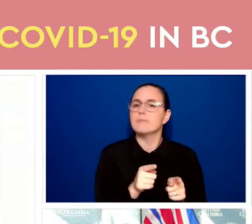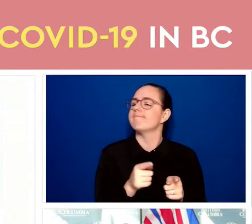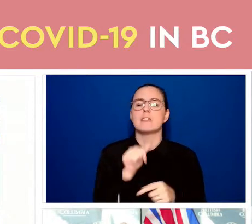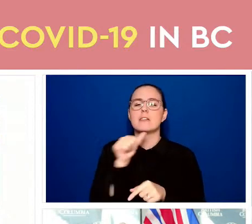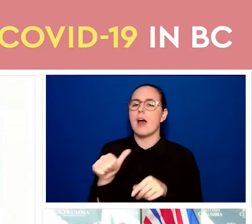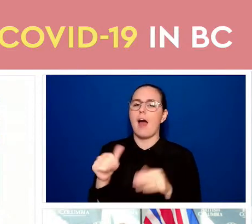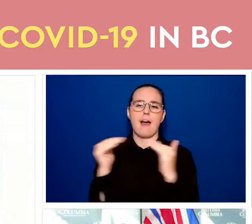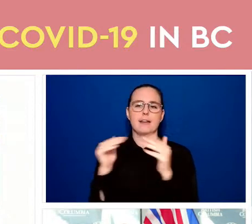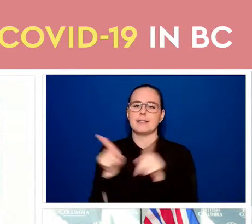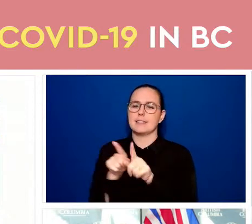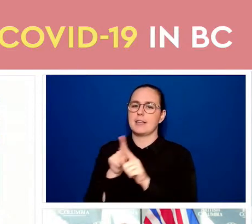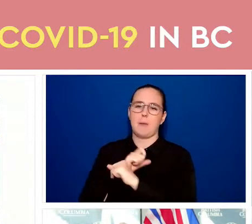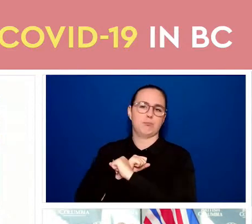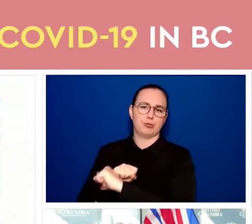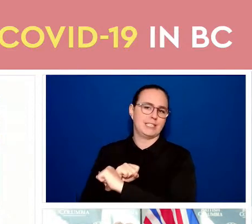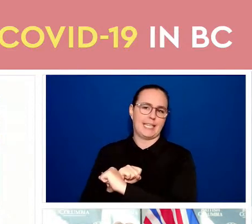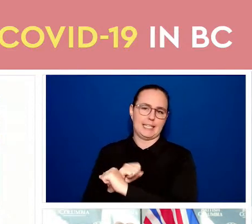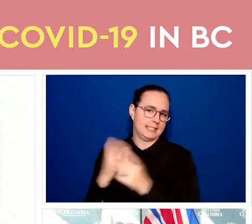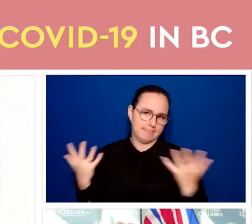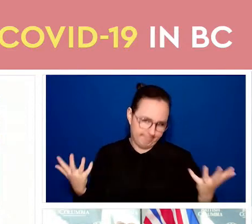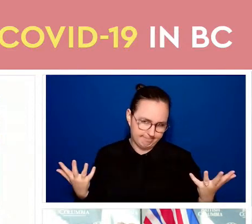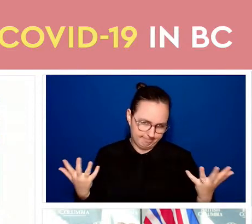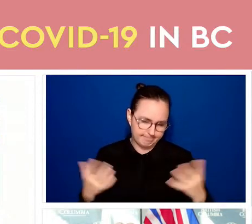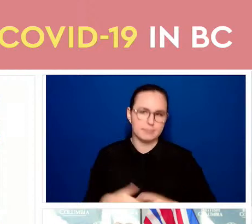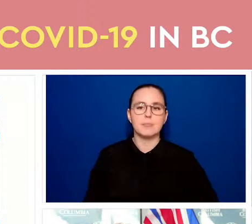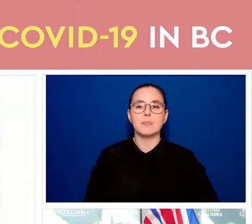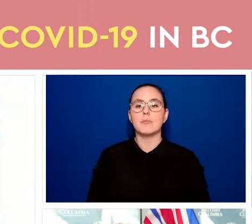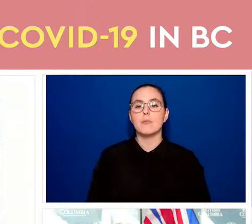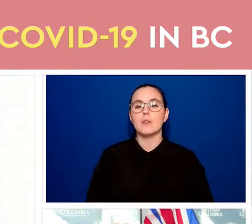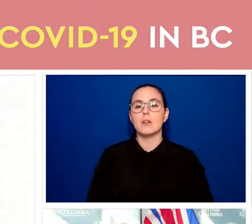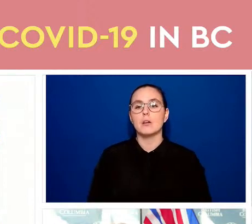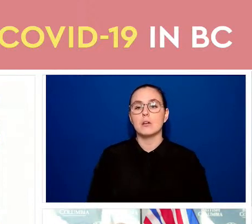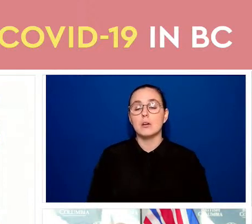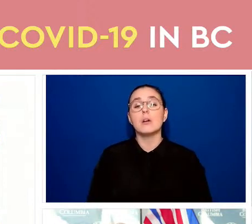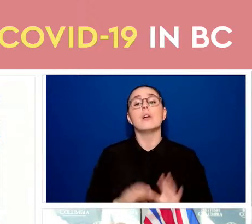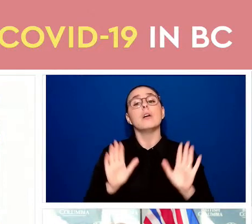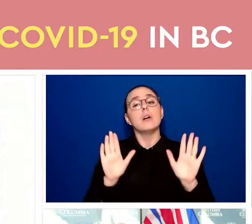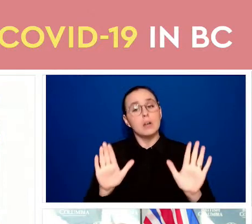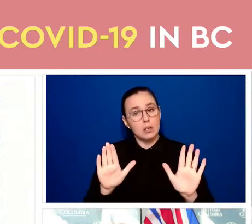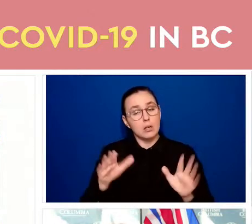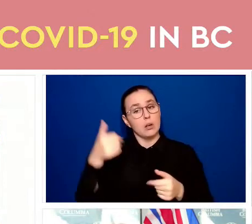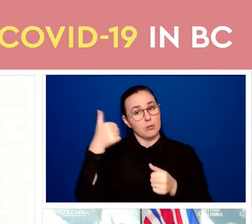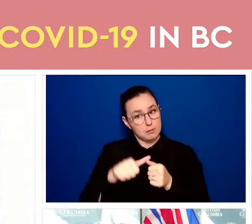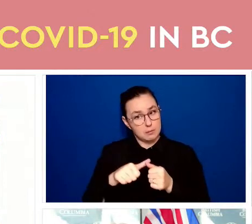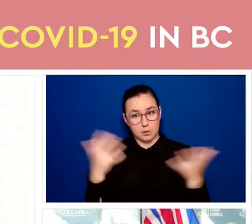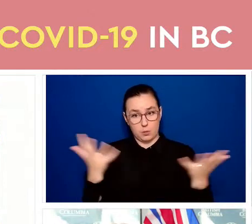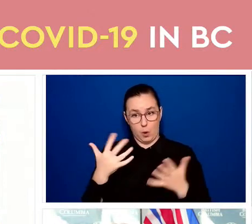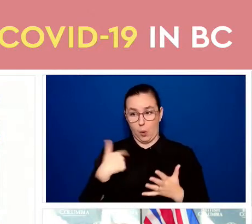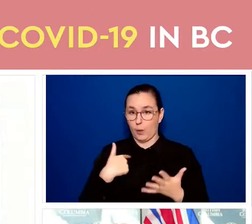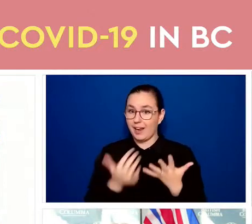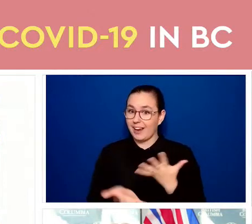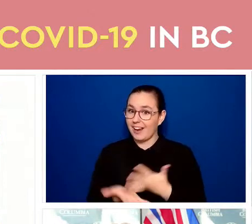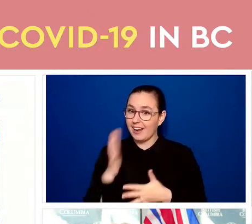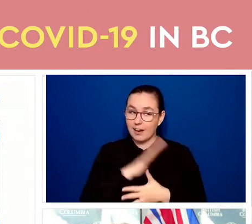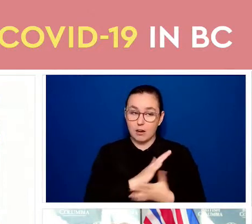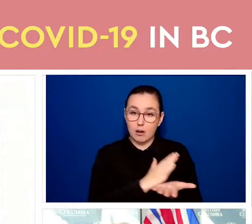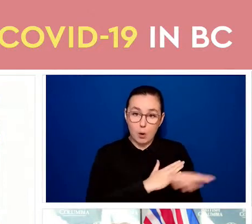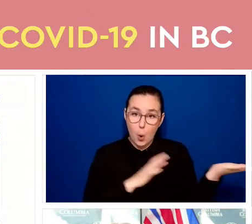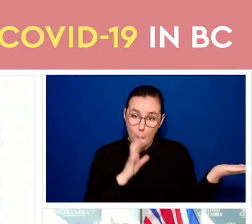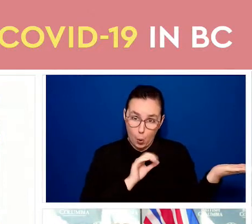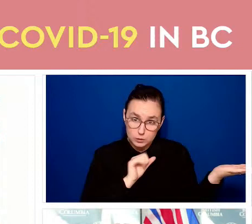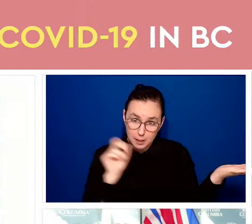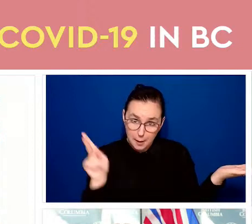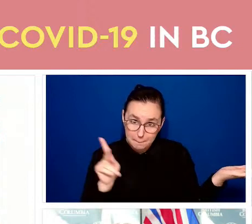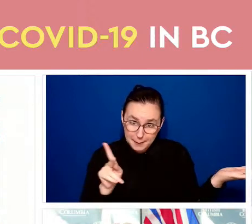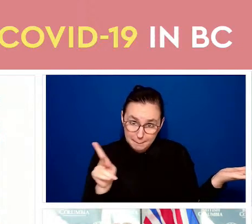the people we prioritize first to receive vaccine are our elders and seniors in long-term care and assisted living. And we know